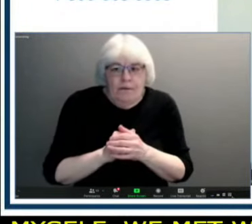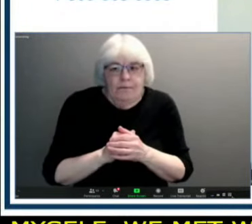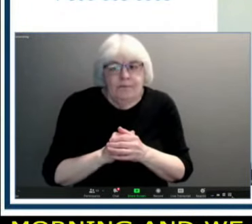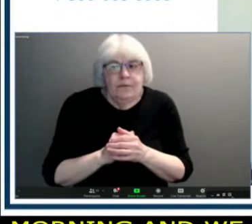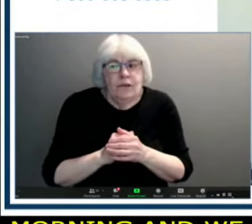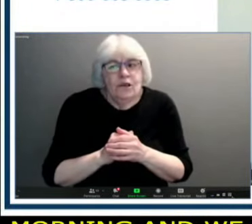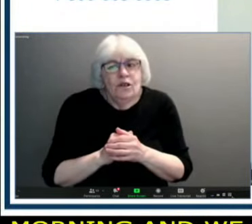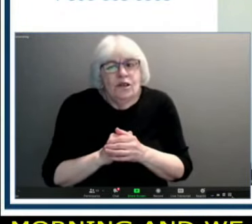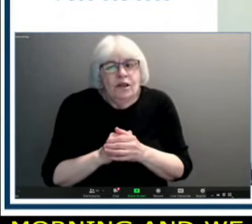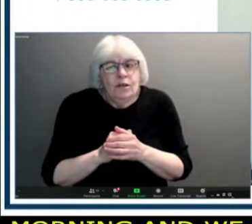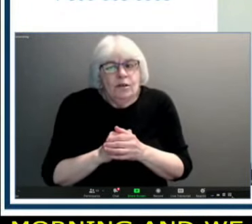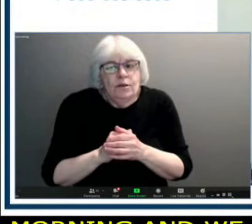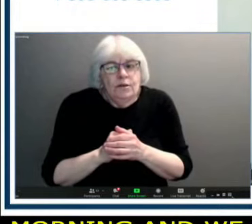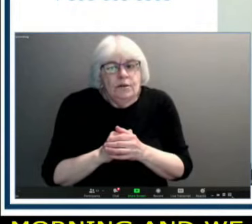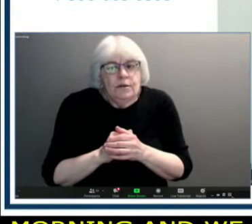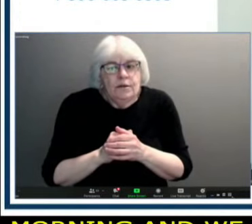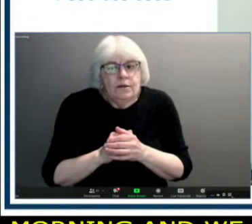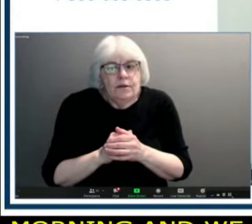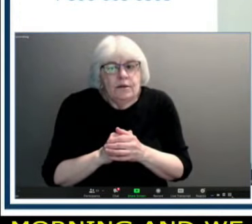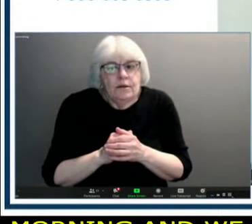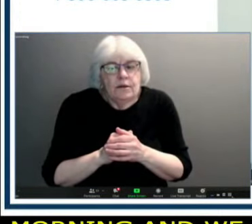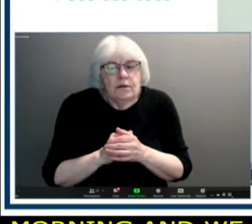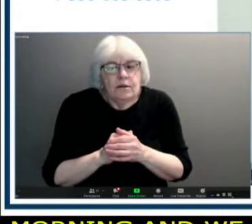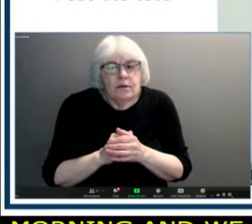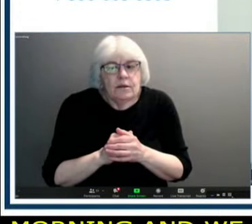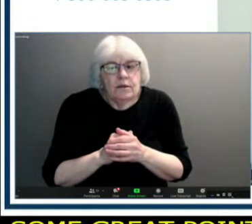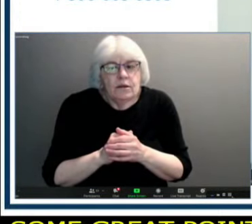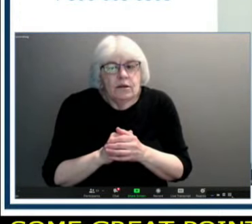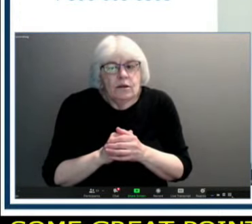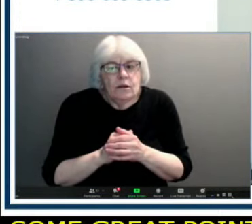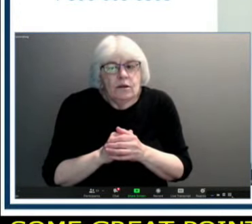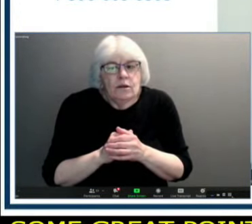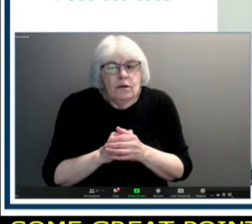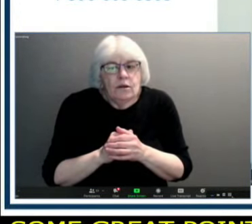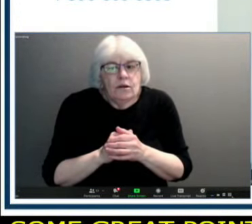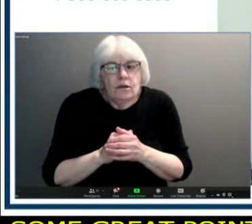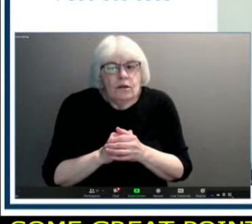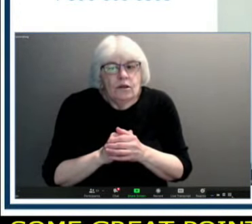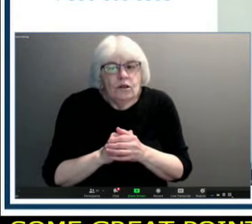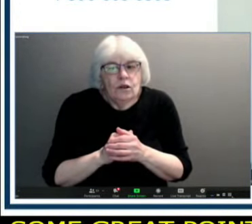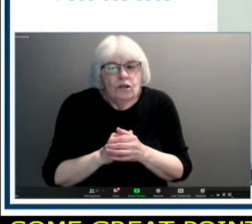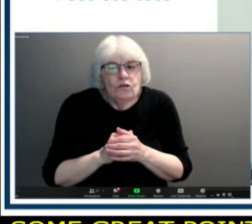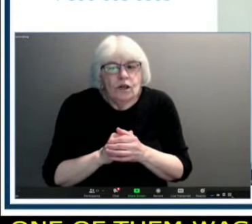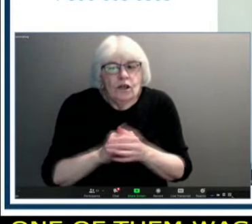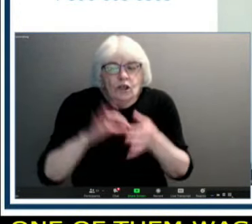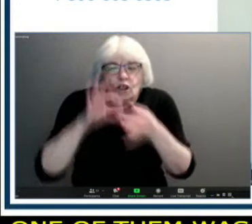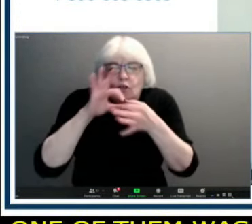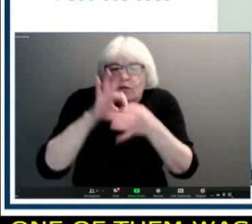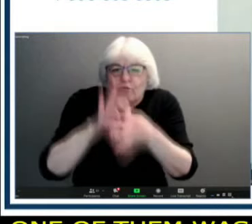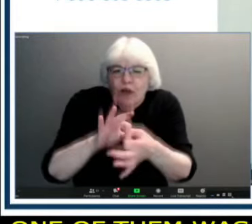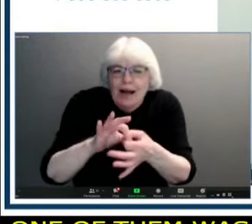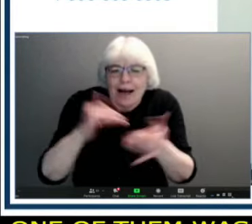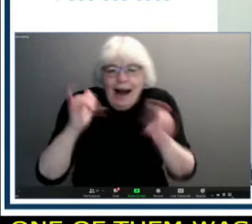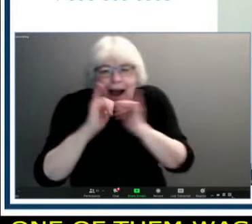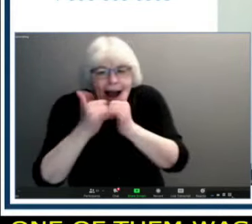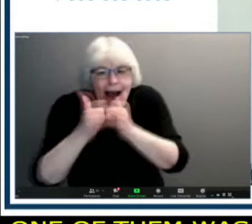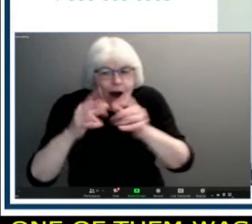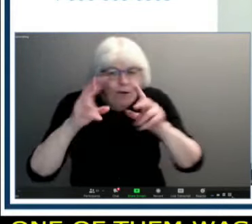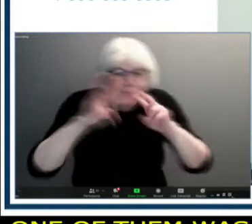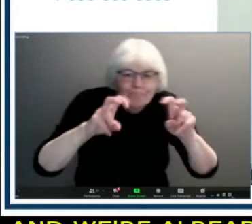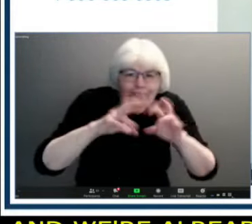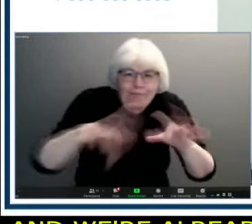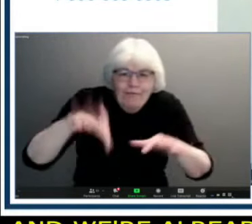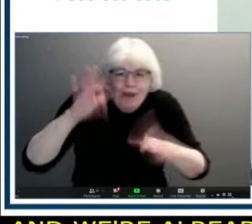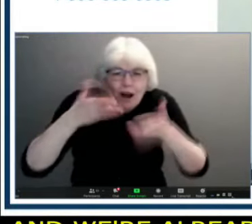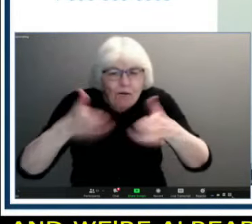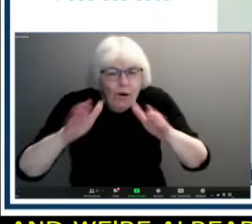sick time, and we're already working on looking at ways to stand up the old program again. And we've reached out to the federal government so